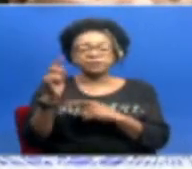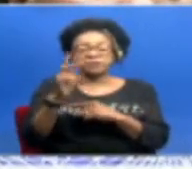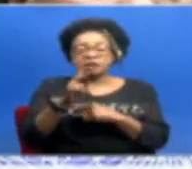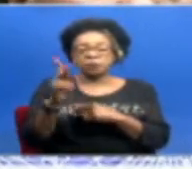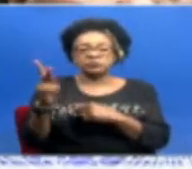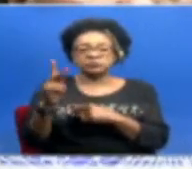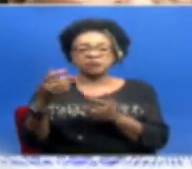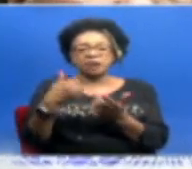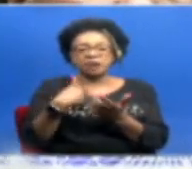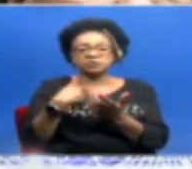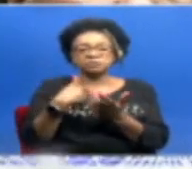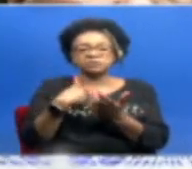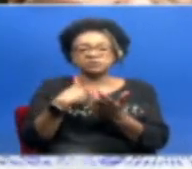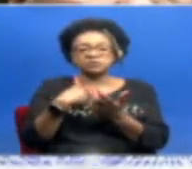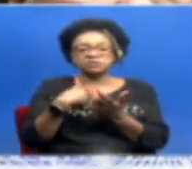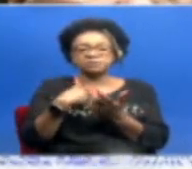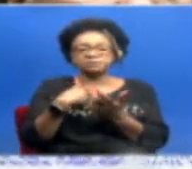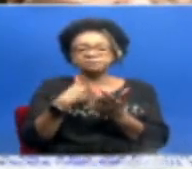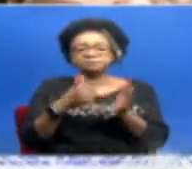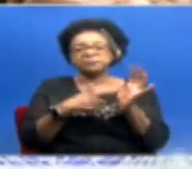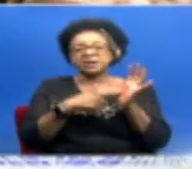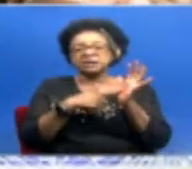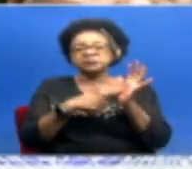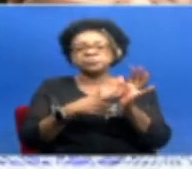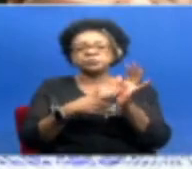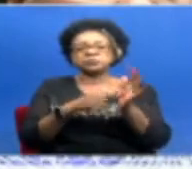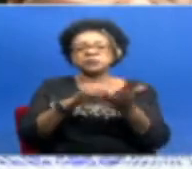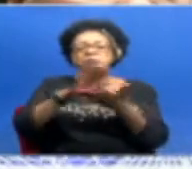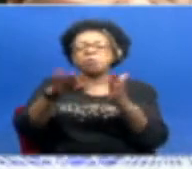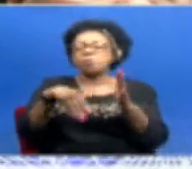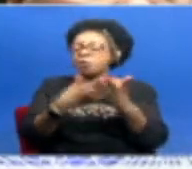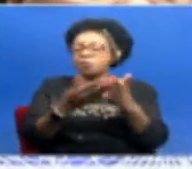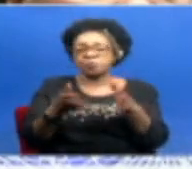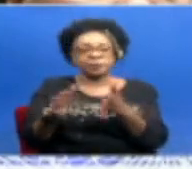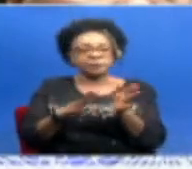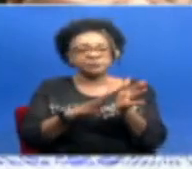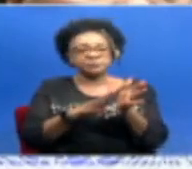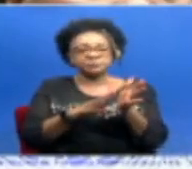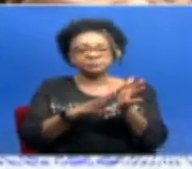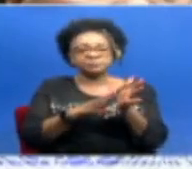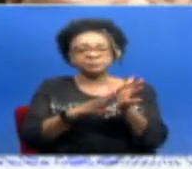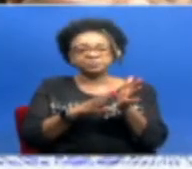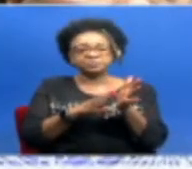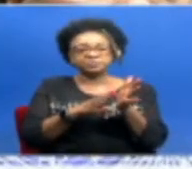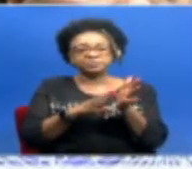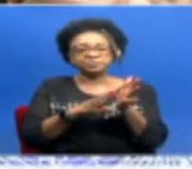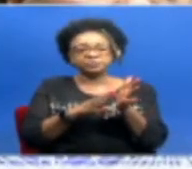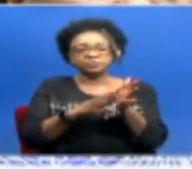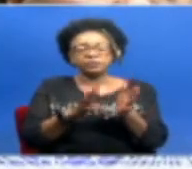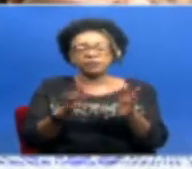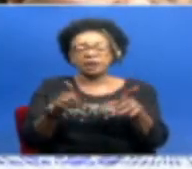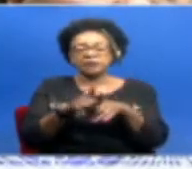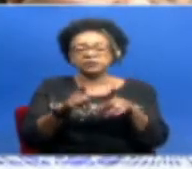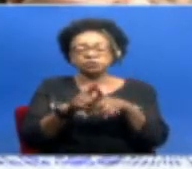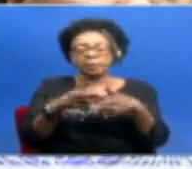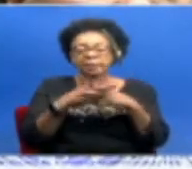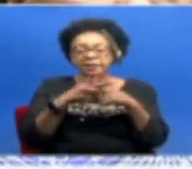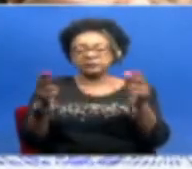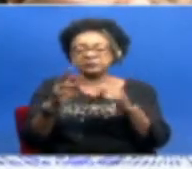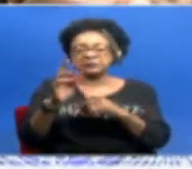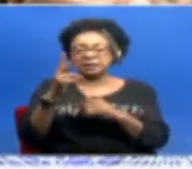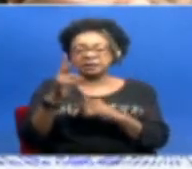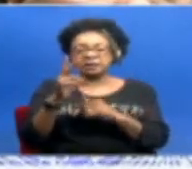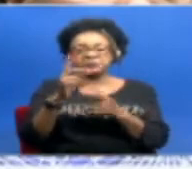been badly exposed on all fronts. As we begin the second year of Kenya Kwanza